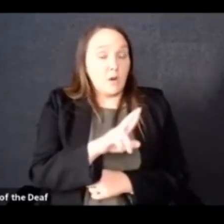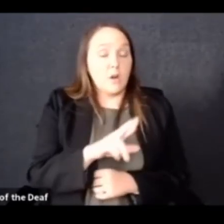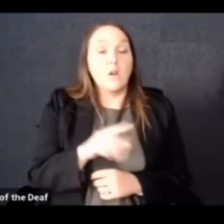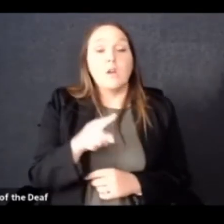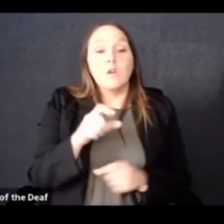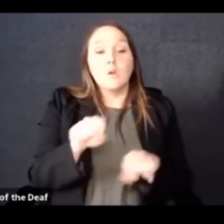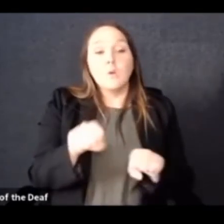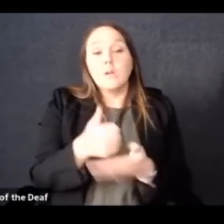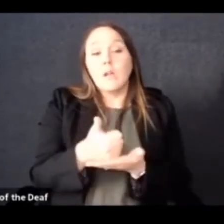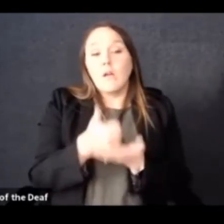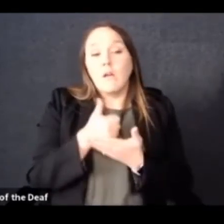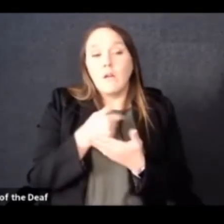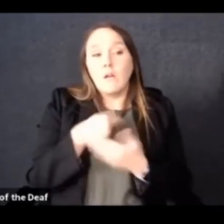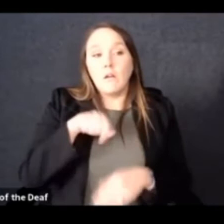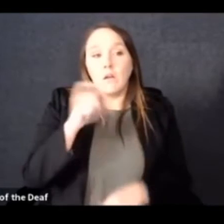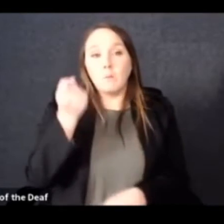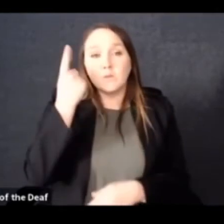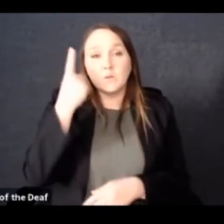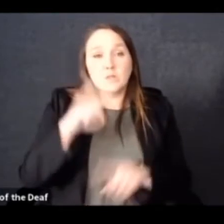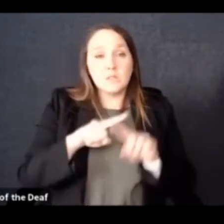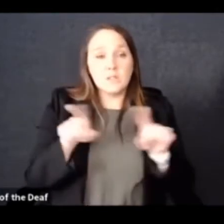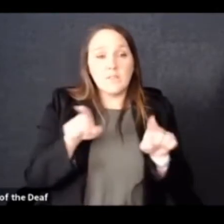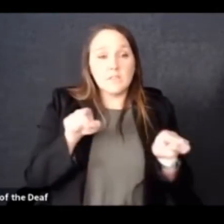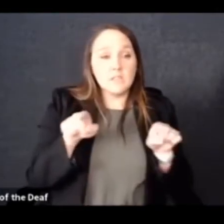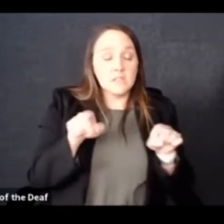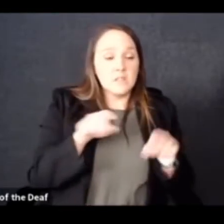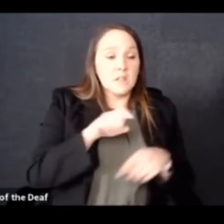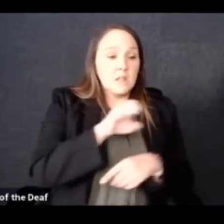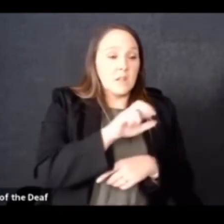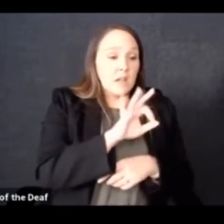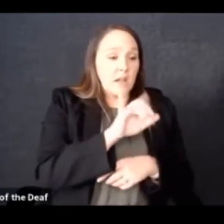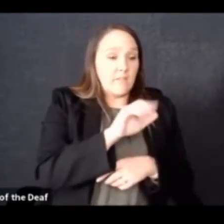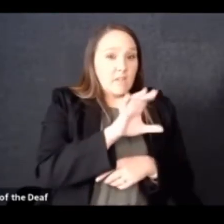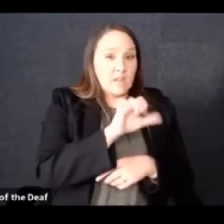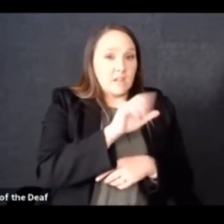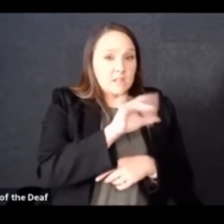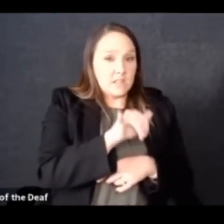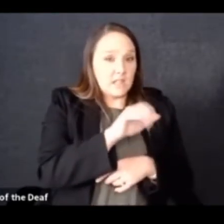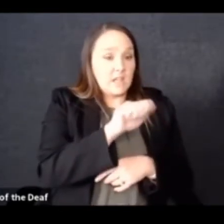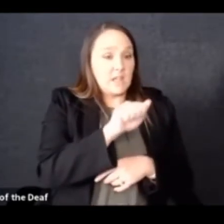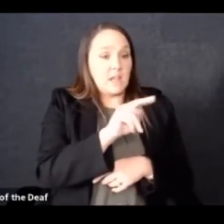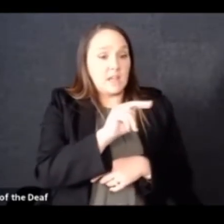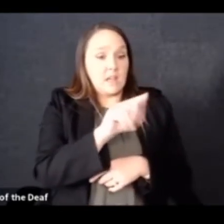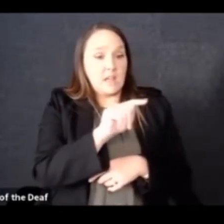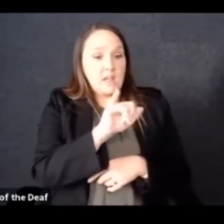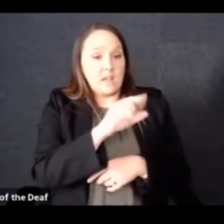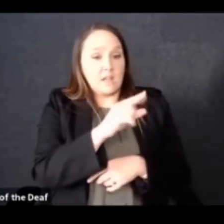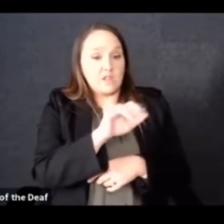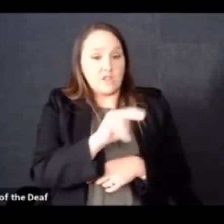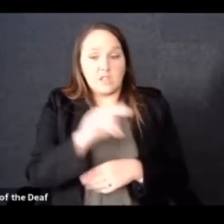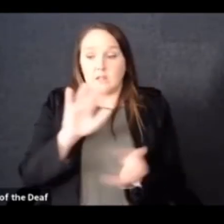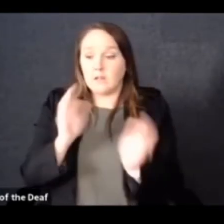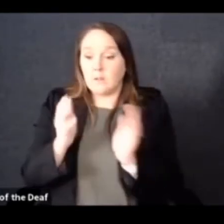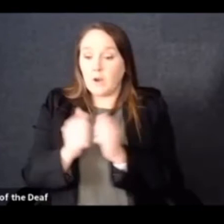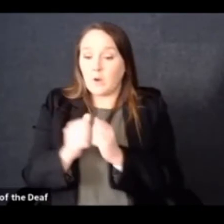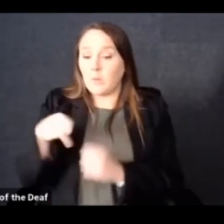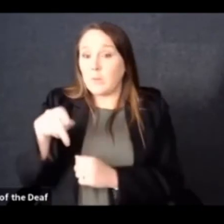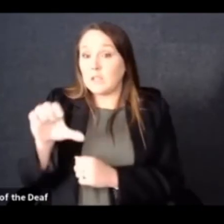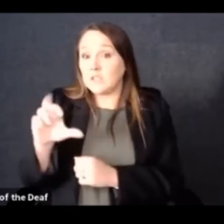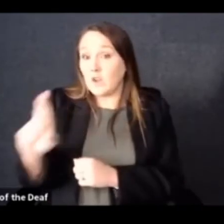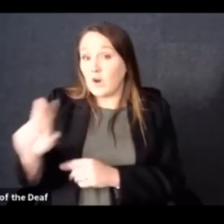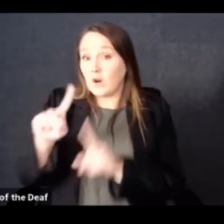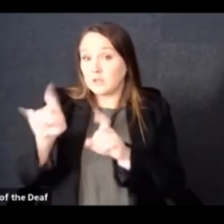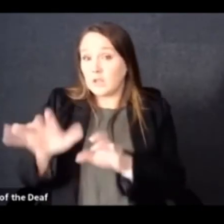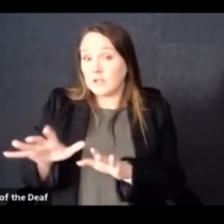you help us understand the difference between the efficacy of antigen versus PCR tests? The efficacy. Okay,